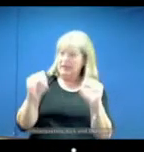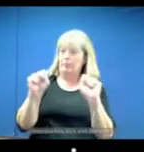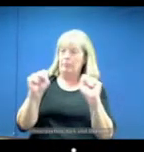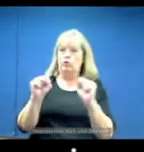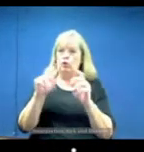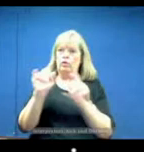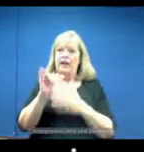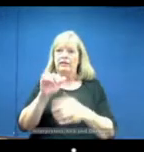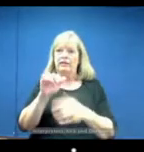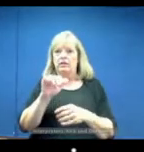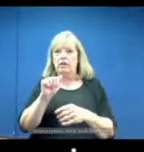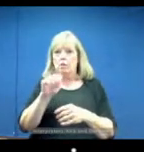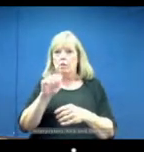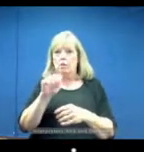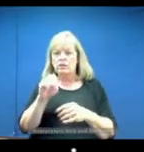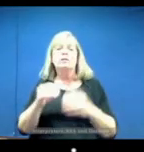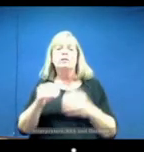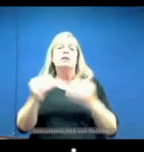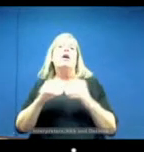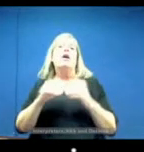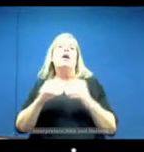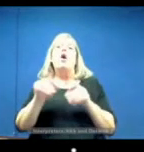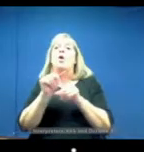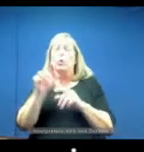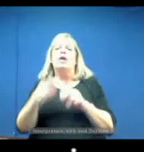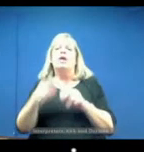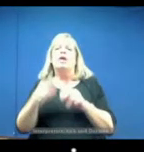Abuse can be false imprisonment.